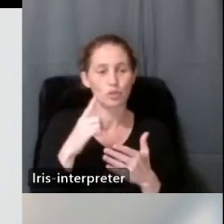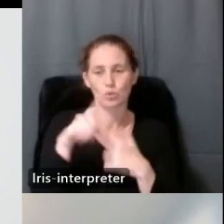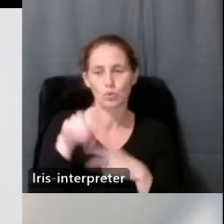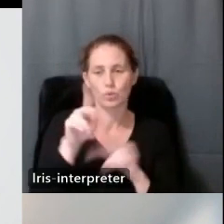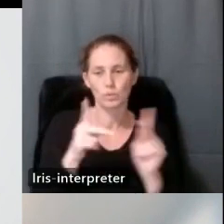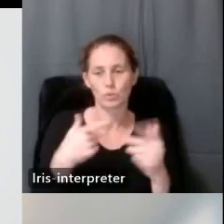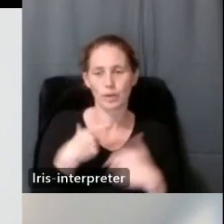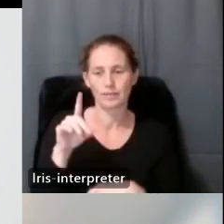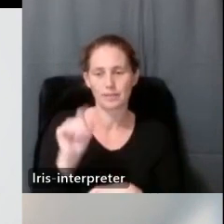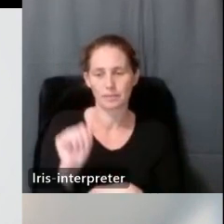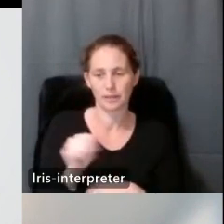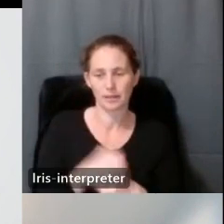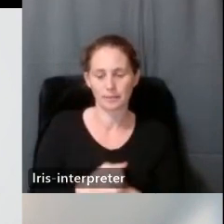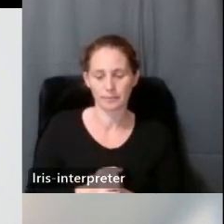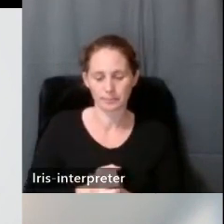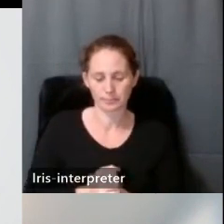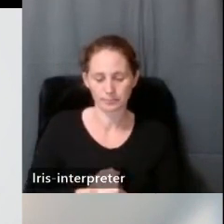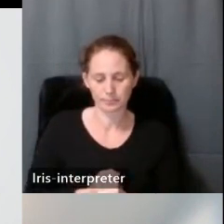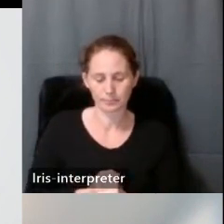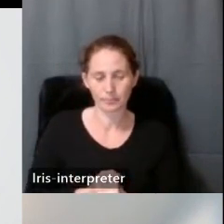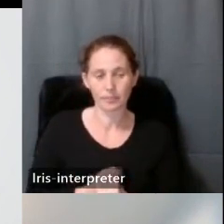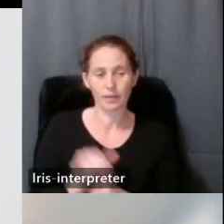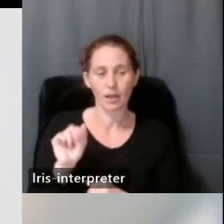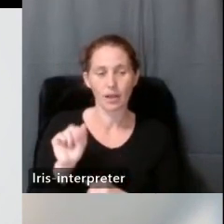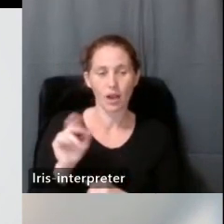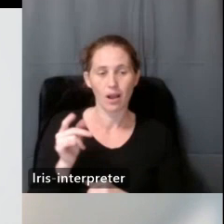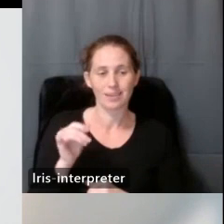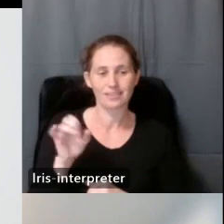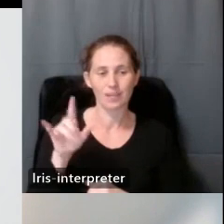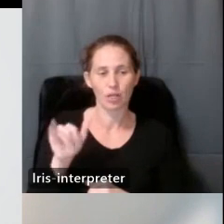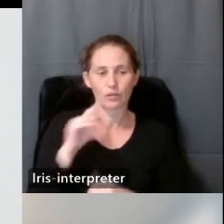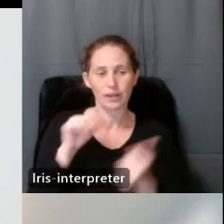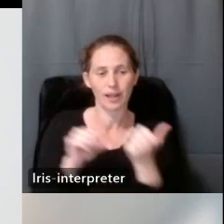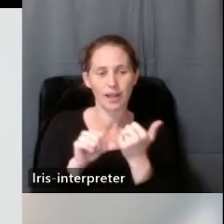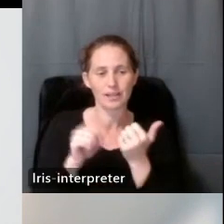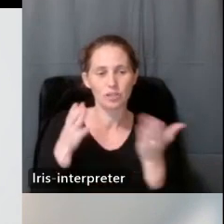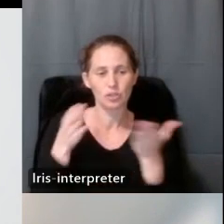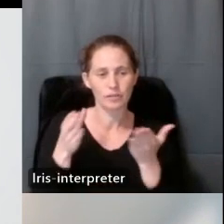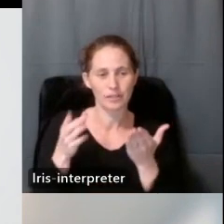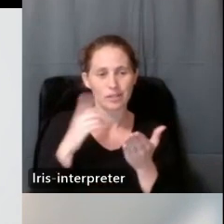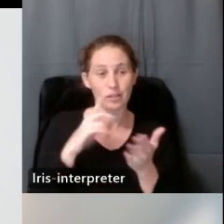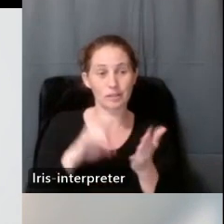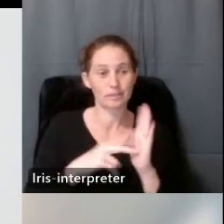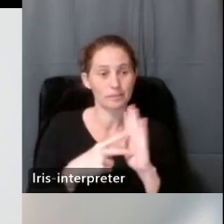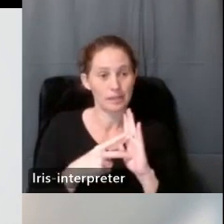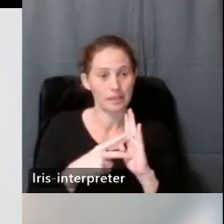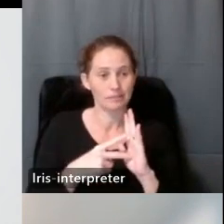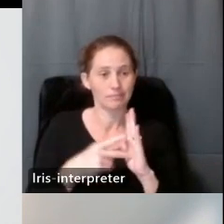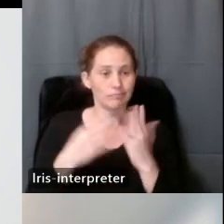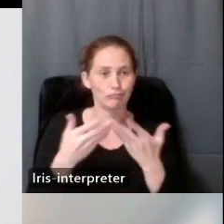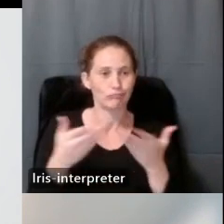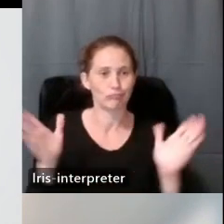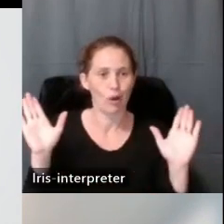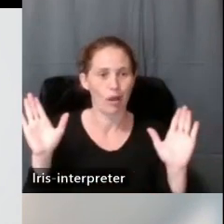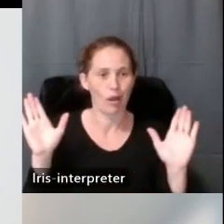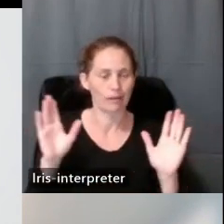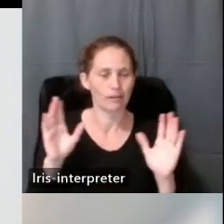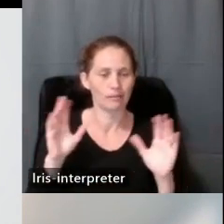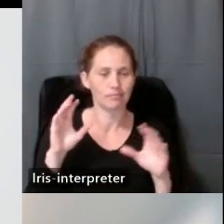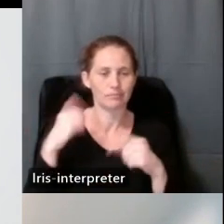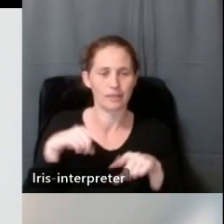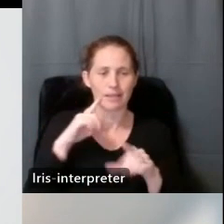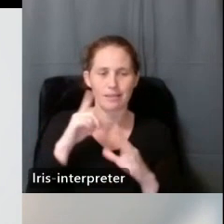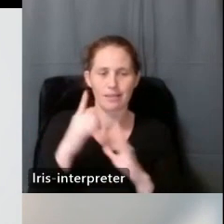with disabilities. Auxiliary aids and services are defined very broadly in the